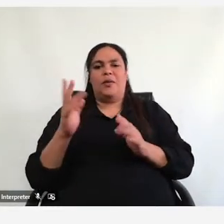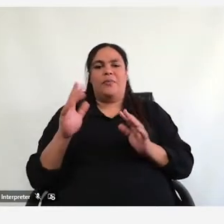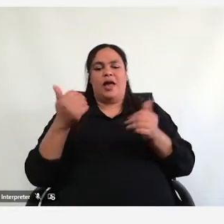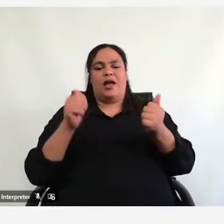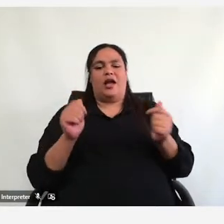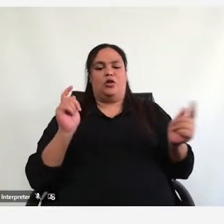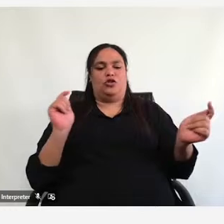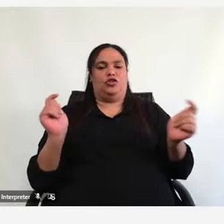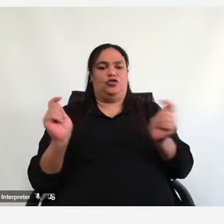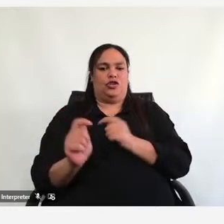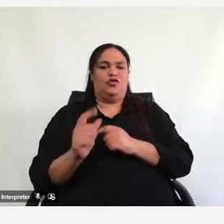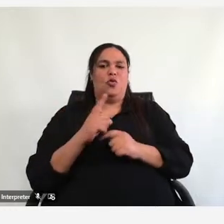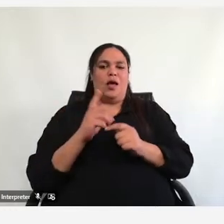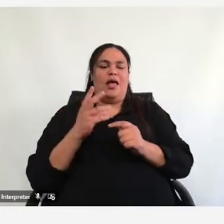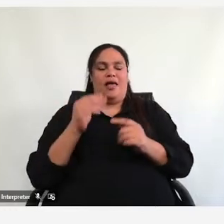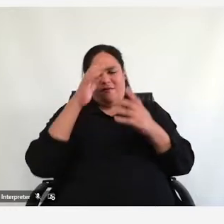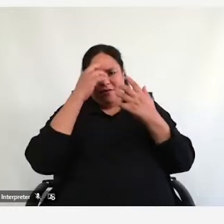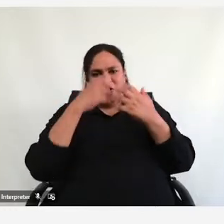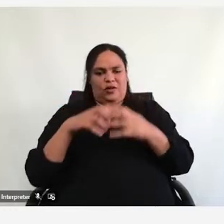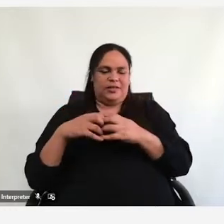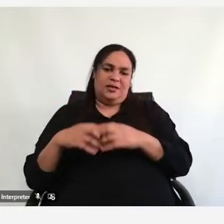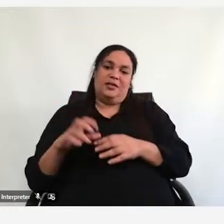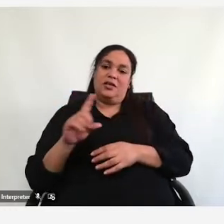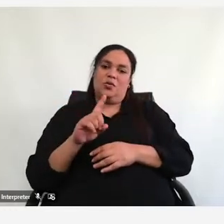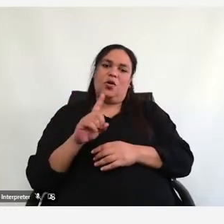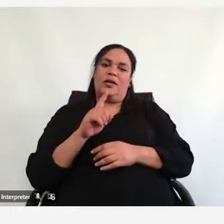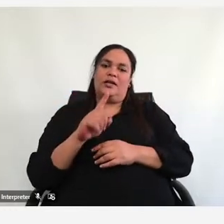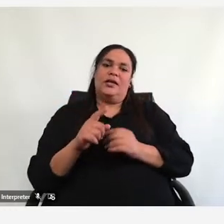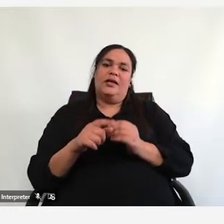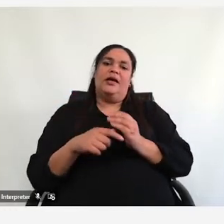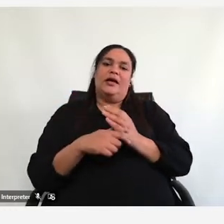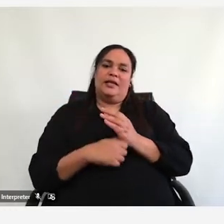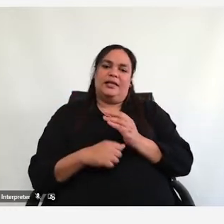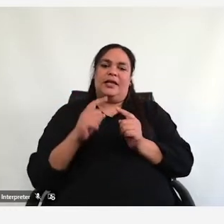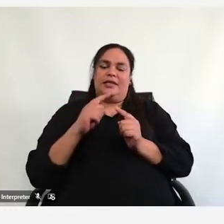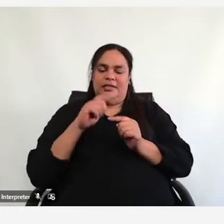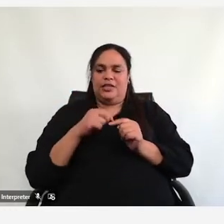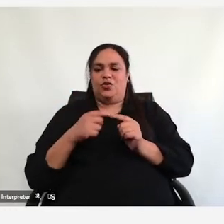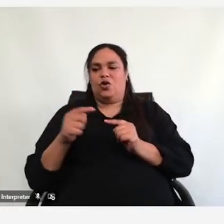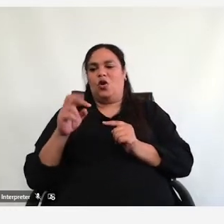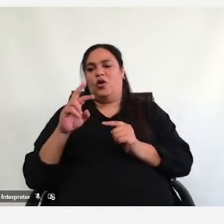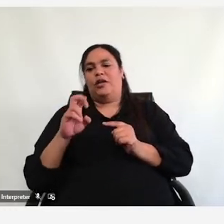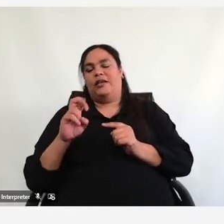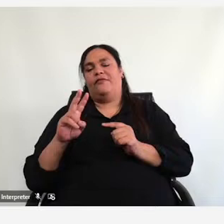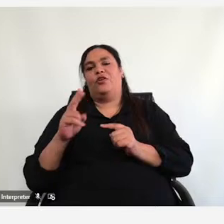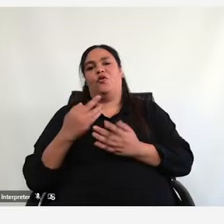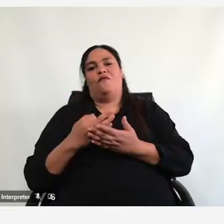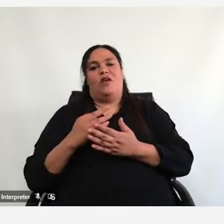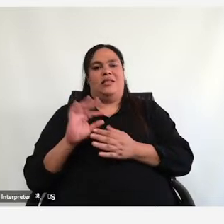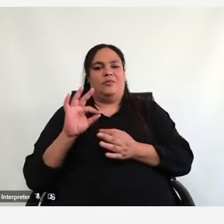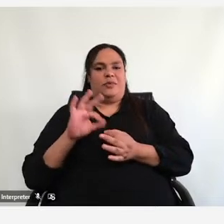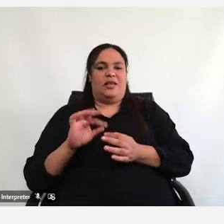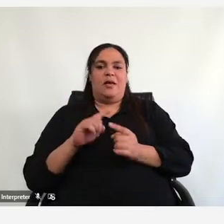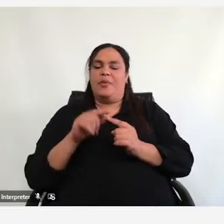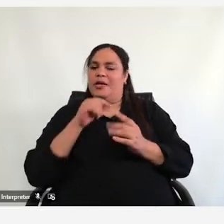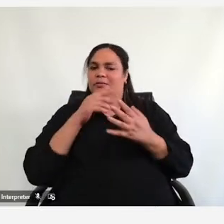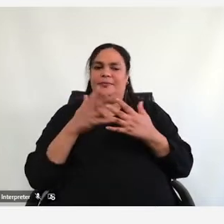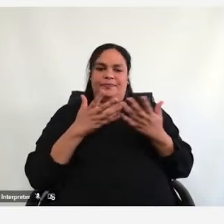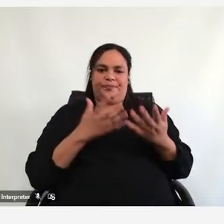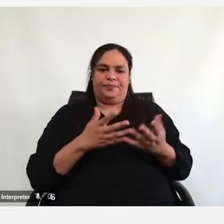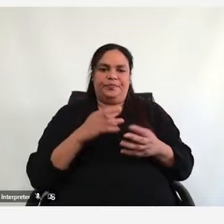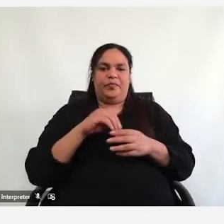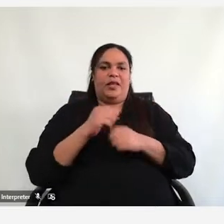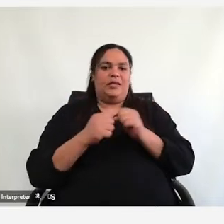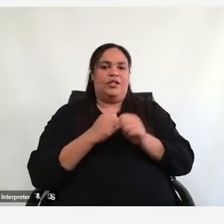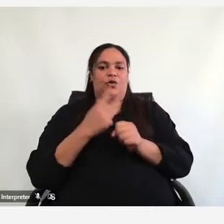change because it's now considered a taxation that has to go to the Revenue Fund specifically. But despite that, in year